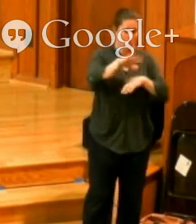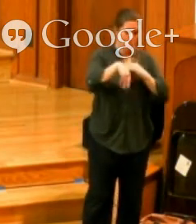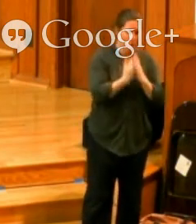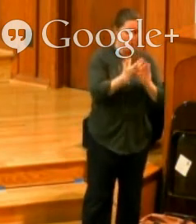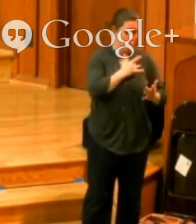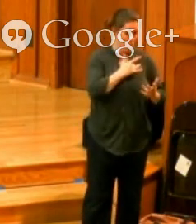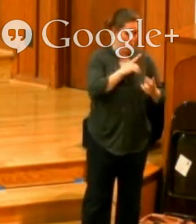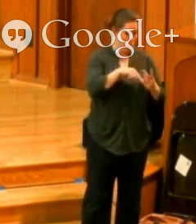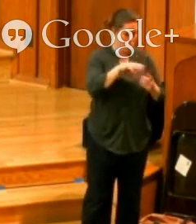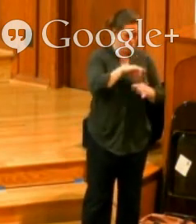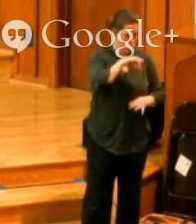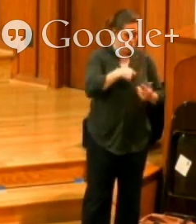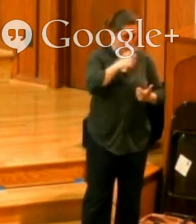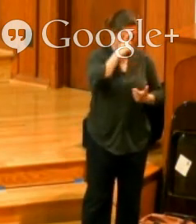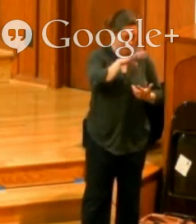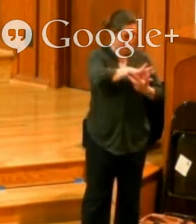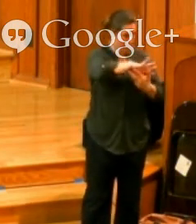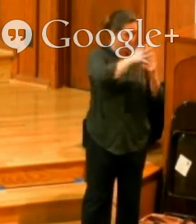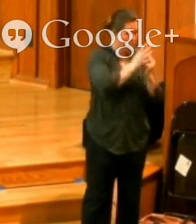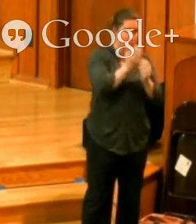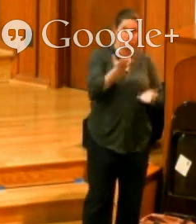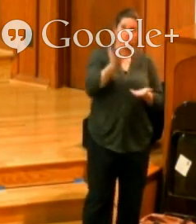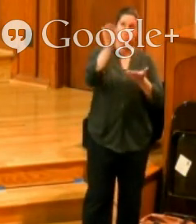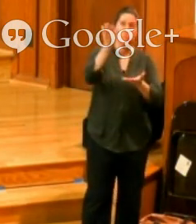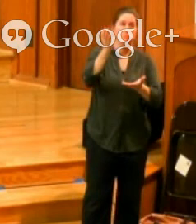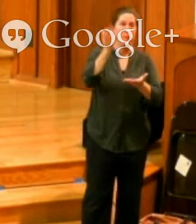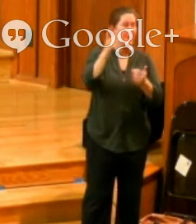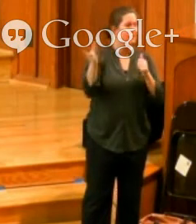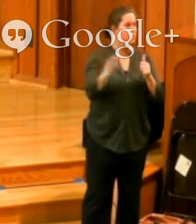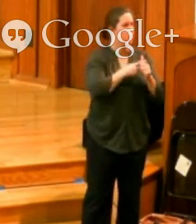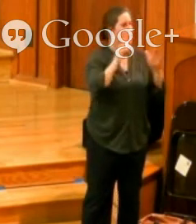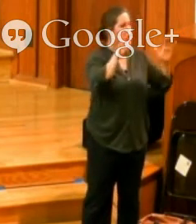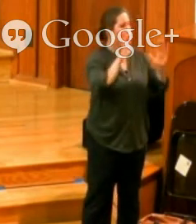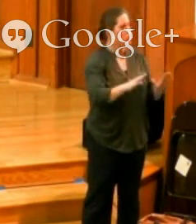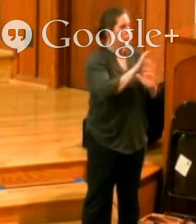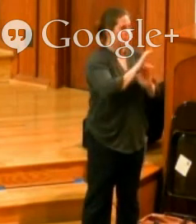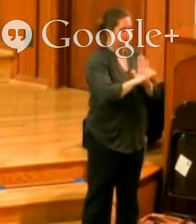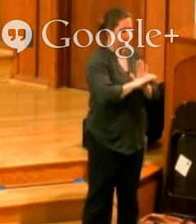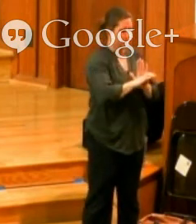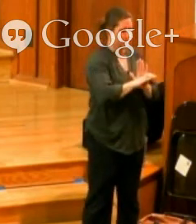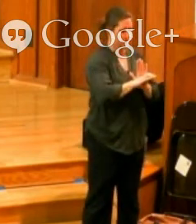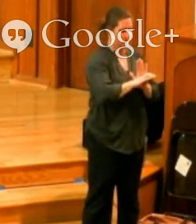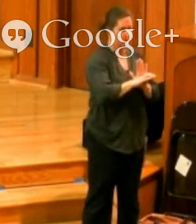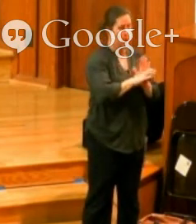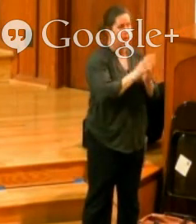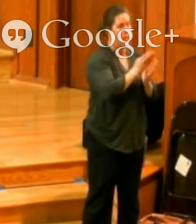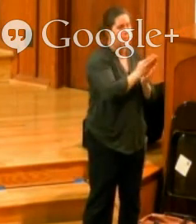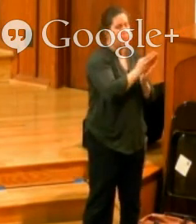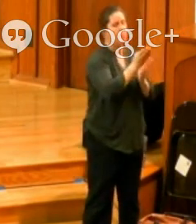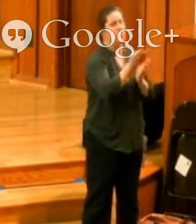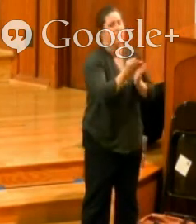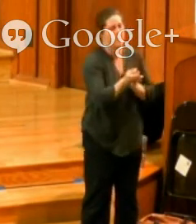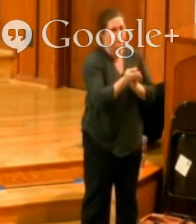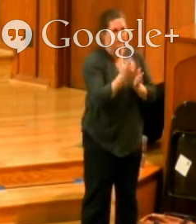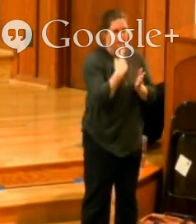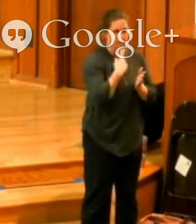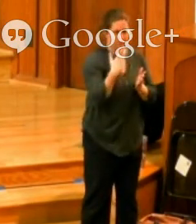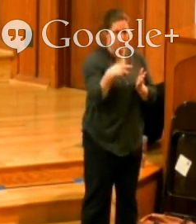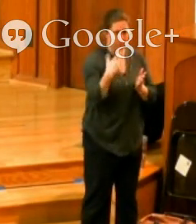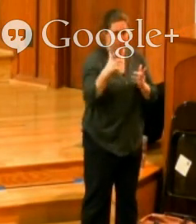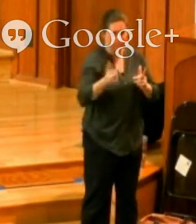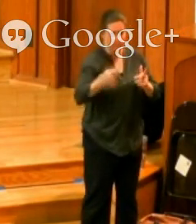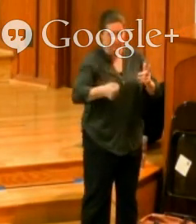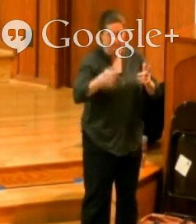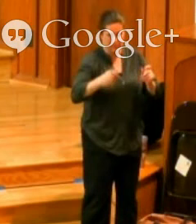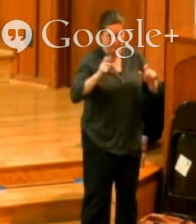your mind. This is the first and great commandment. And then he goes on to say, if we can get this slide over,